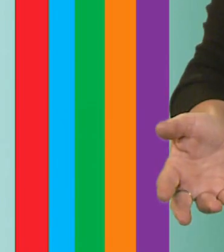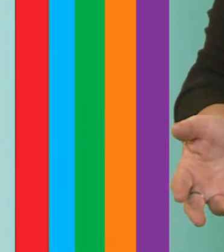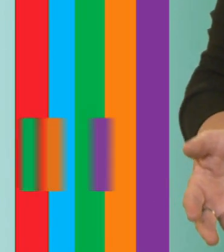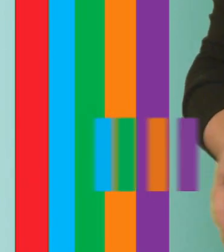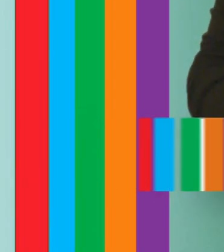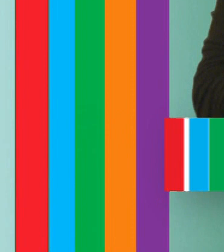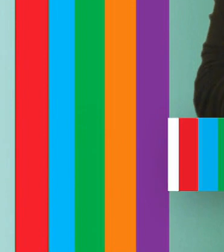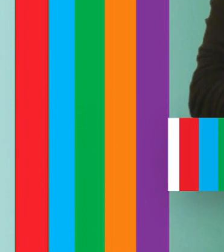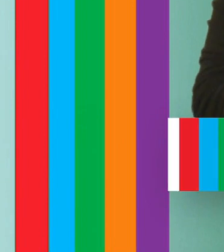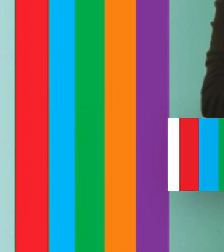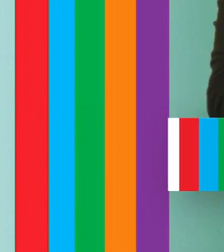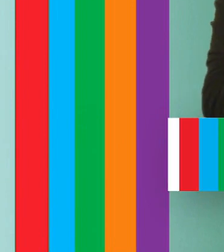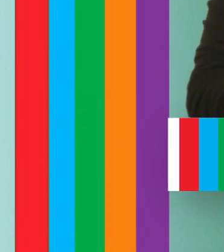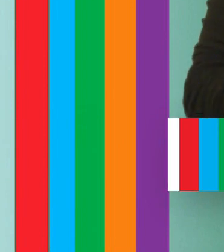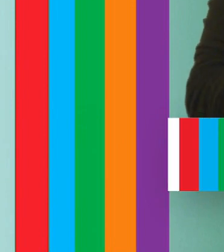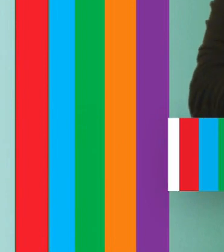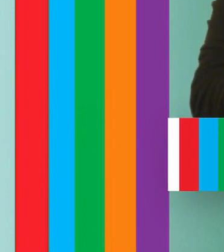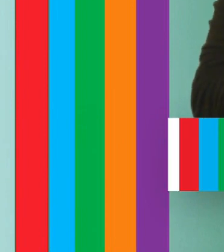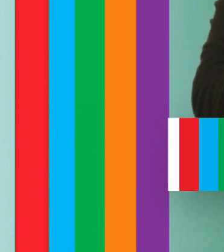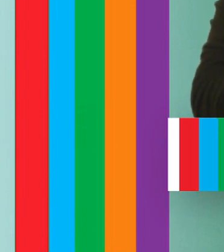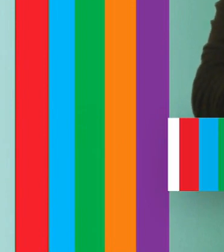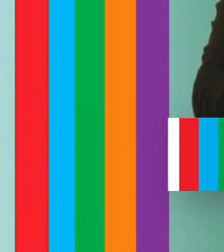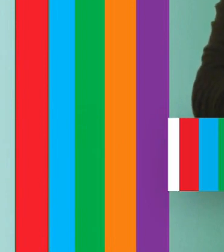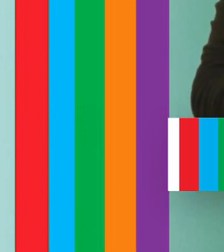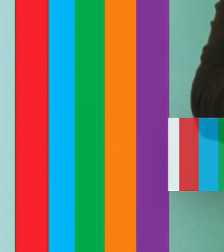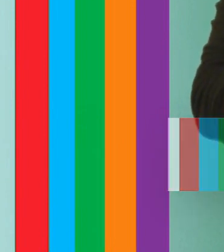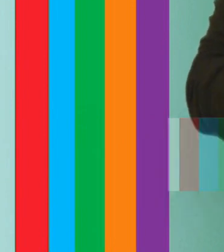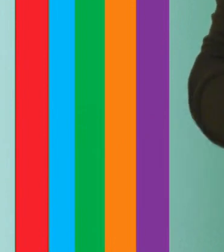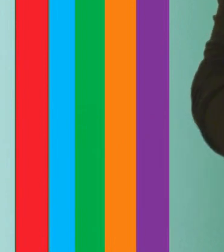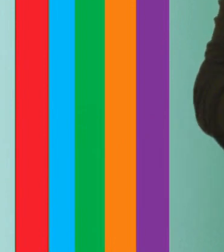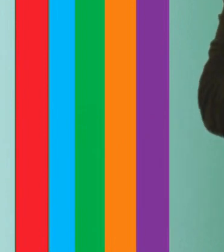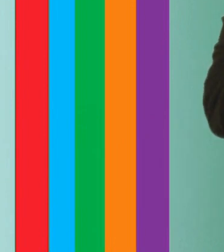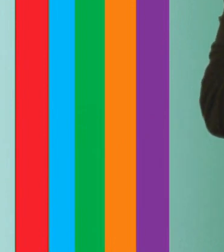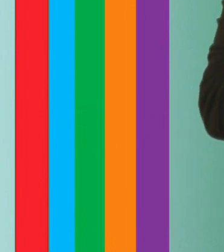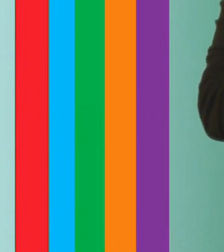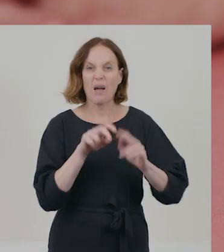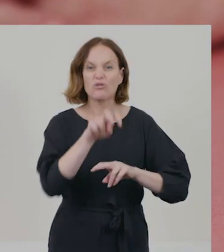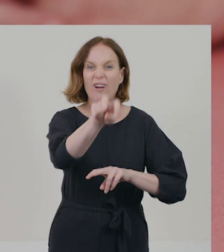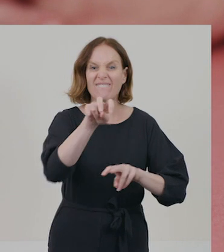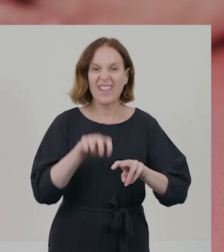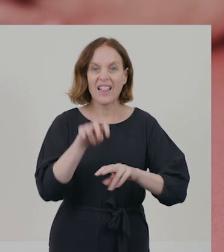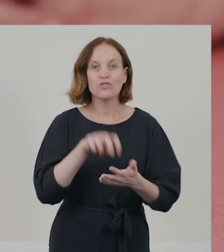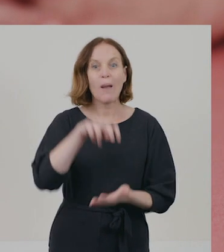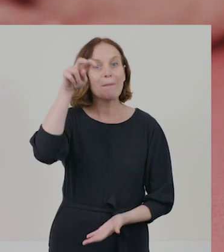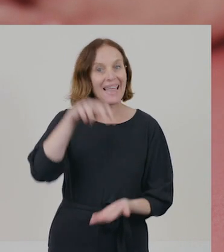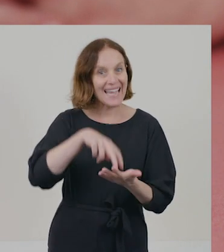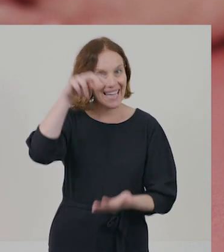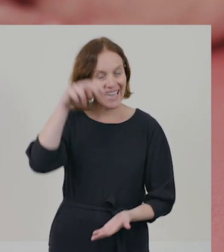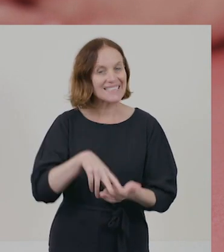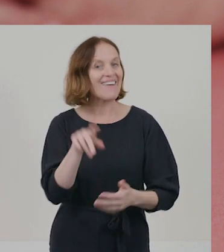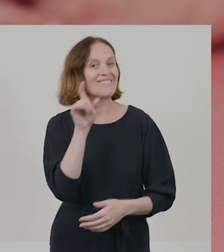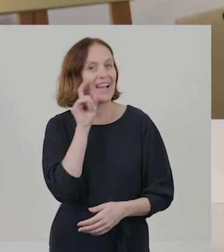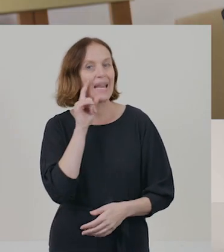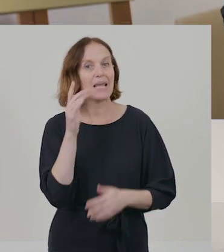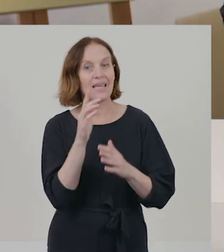Hello everyone, it's good to be with you again. I'm Victoria Carthew and I'm in the mood to learn, so I hope you are too. Coming up in our English, maths